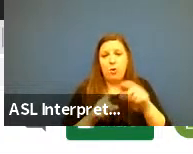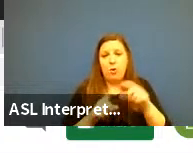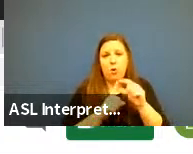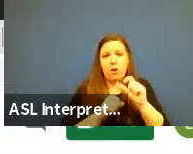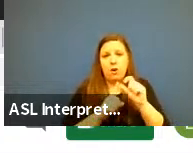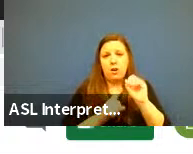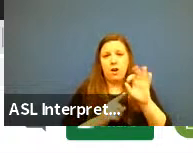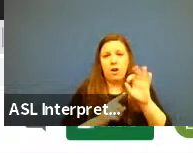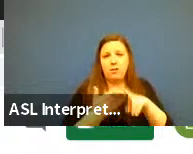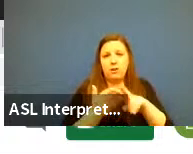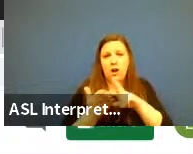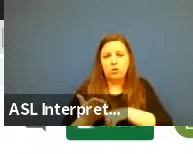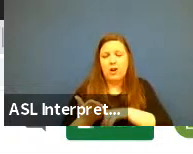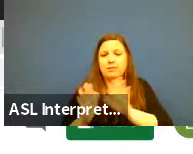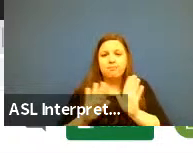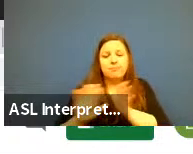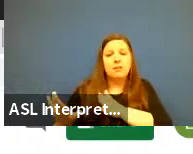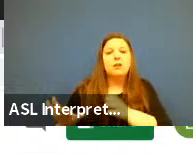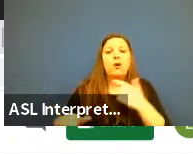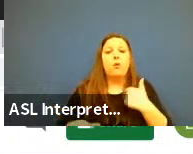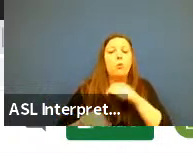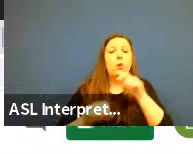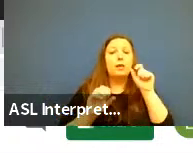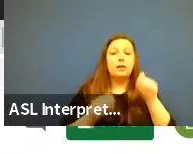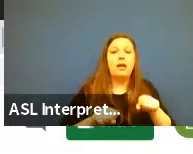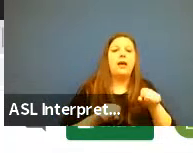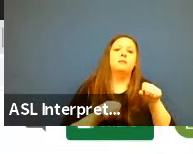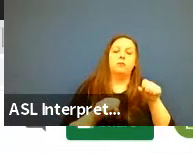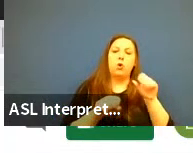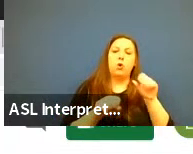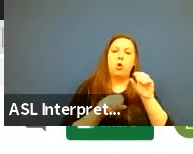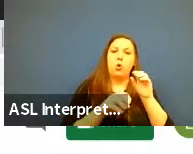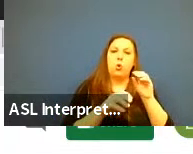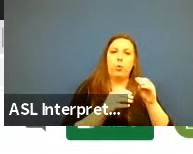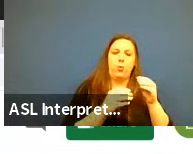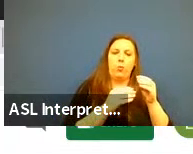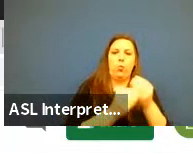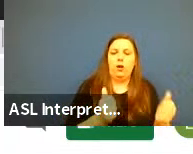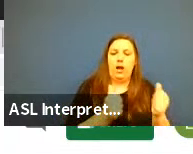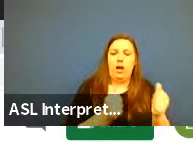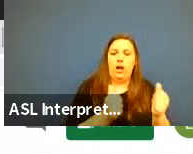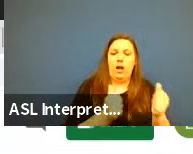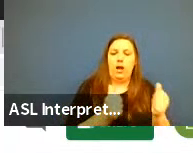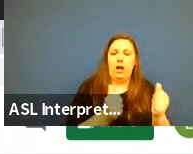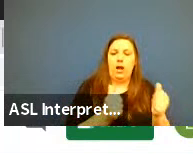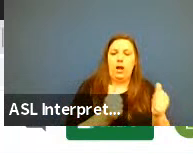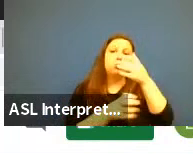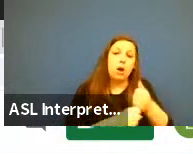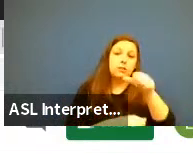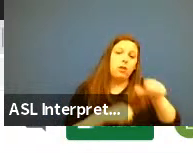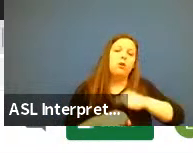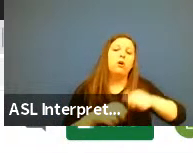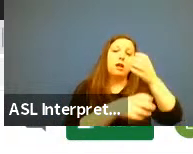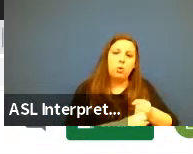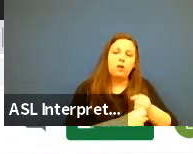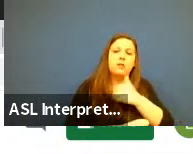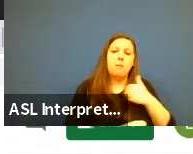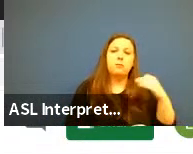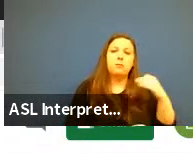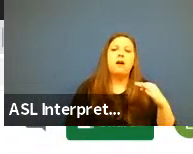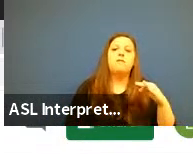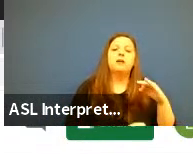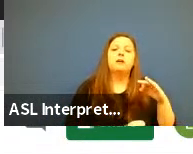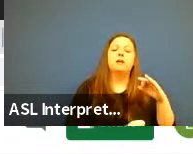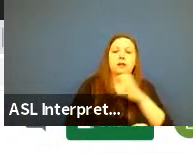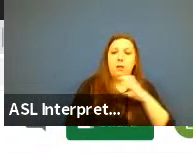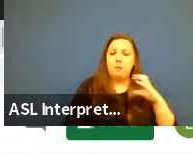have to trust each other and the members of the committee to do a good job. And if you don't trust us and you want to come to every